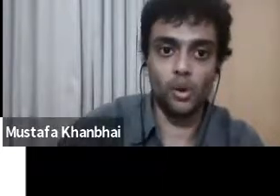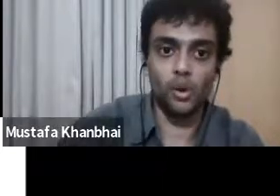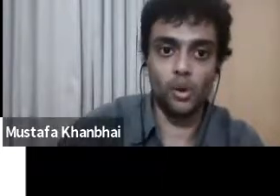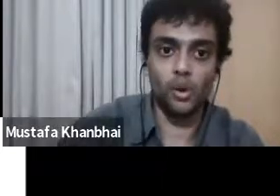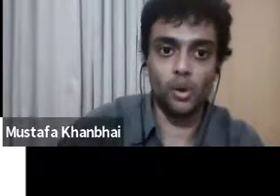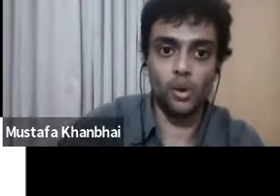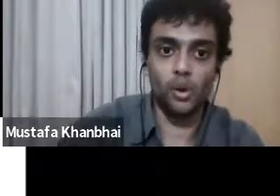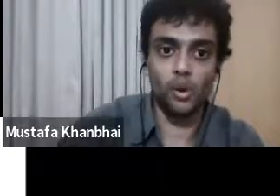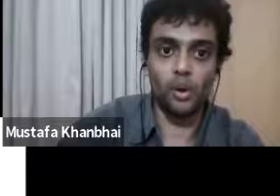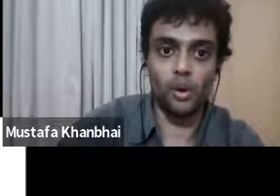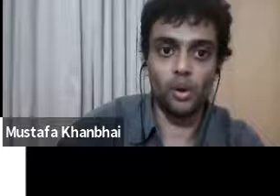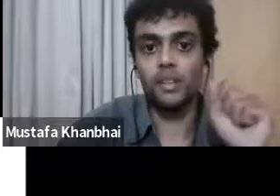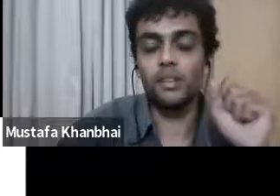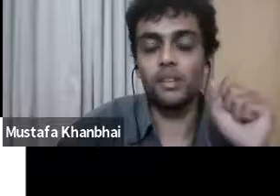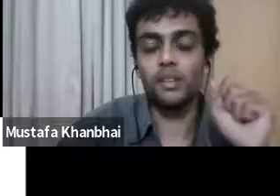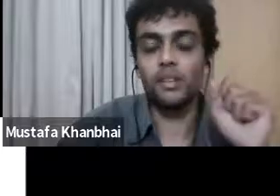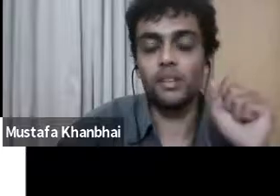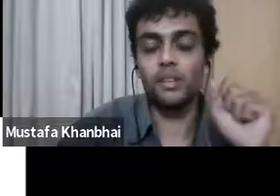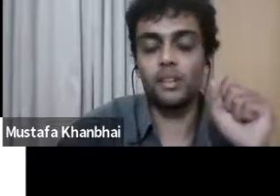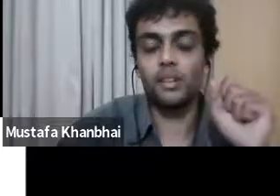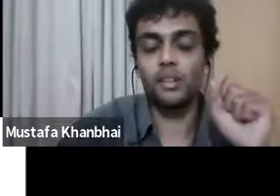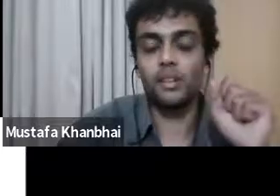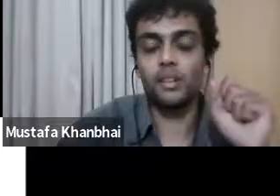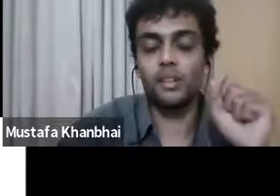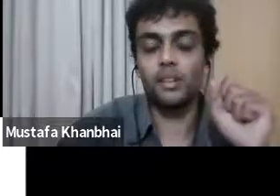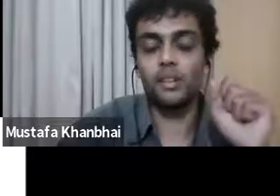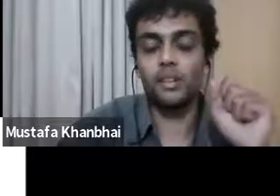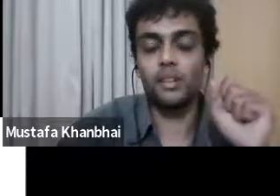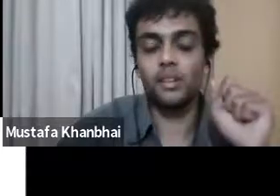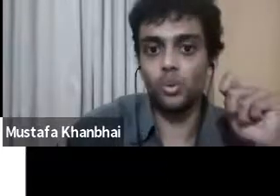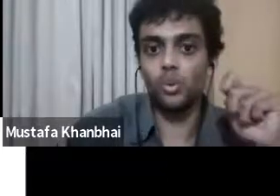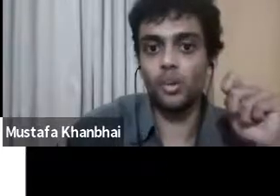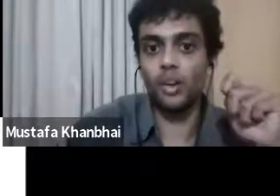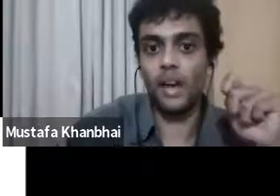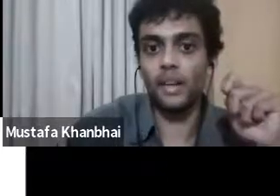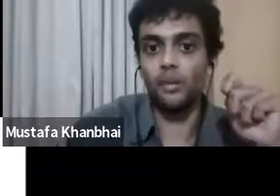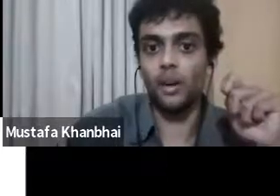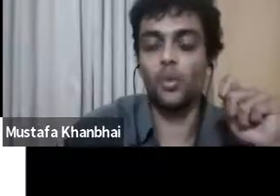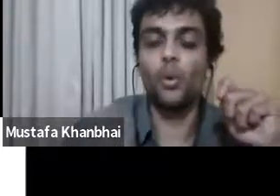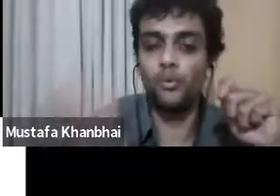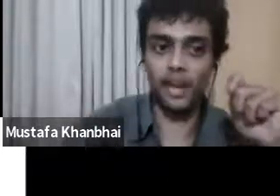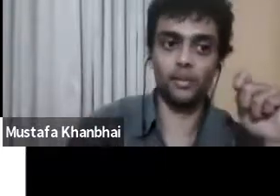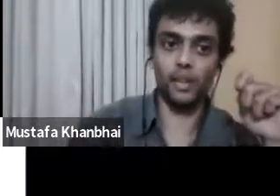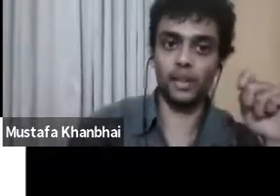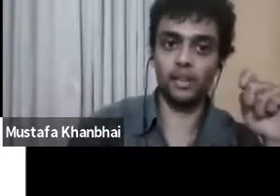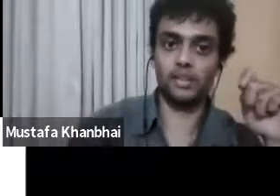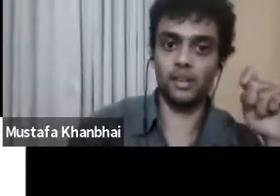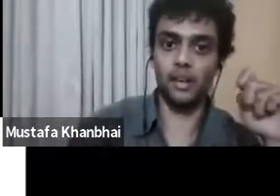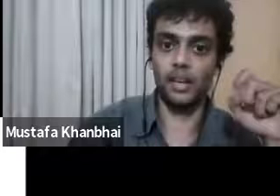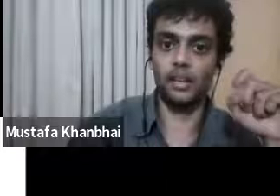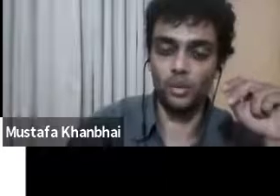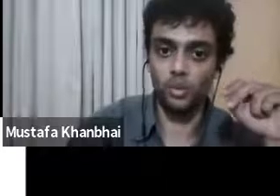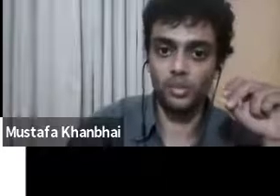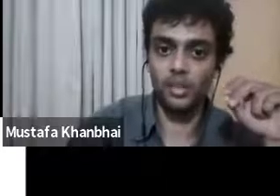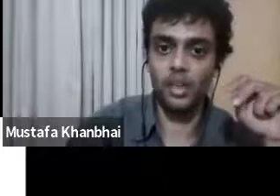ethnographic photography, a part of the reason why ethnographic photography was also done was to kind of